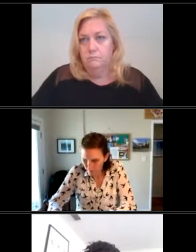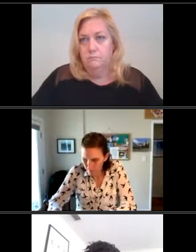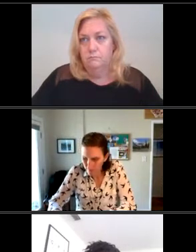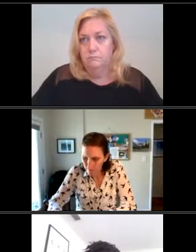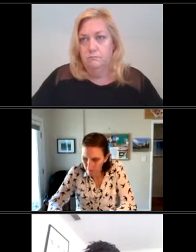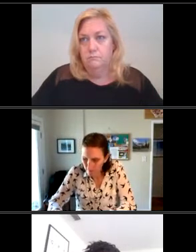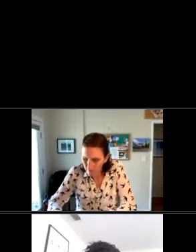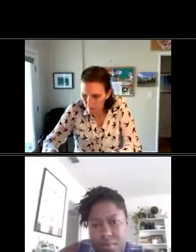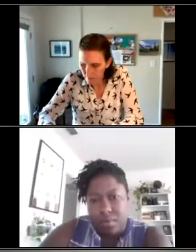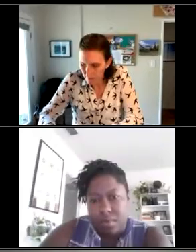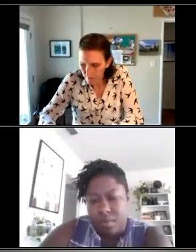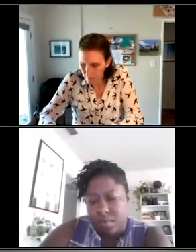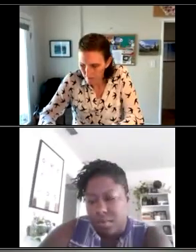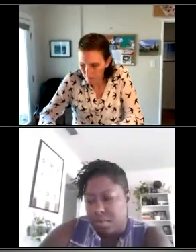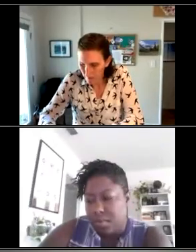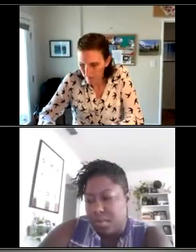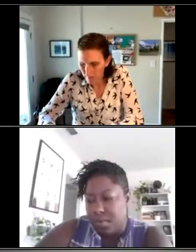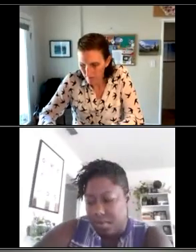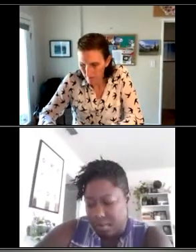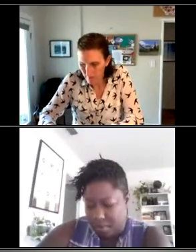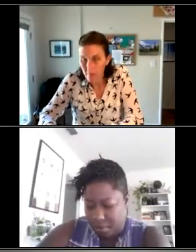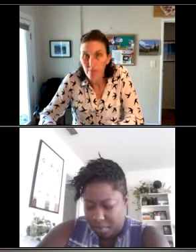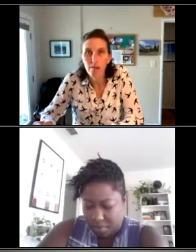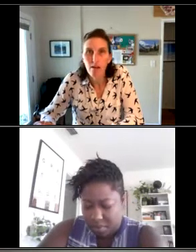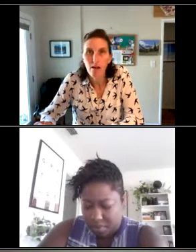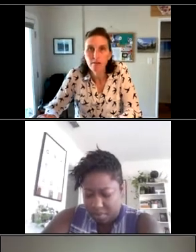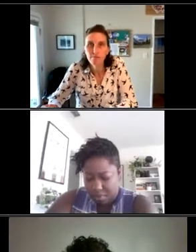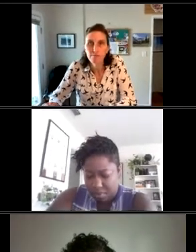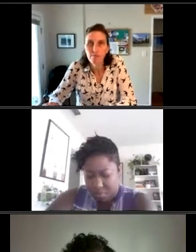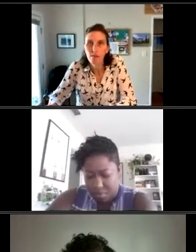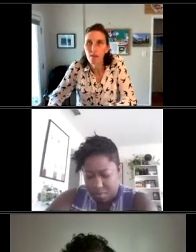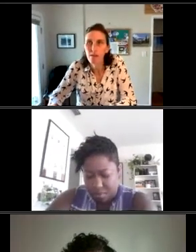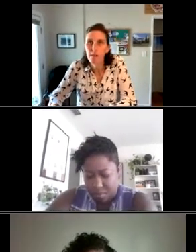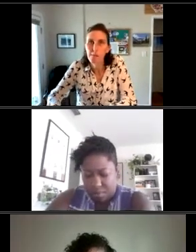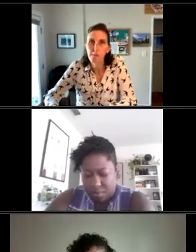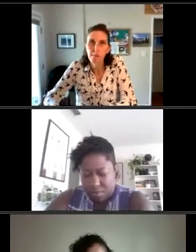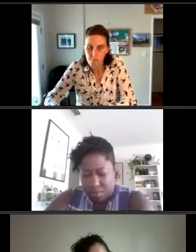our Equity Advisory Meetings page under the September 16th heading.